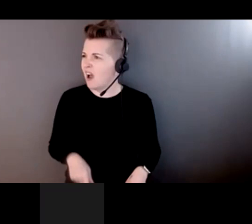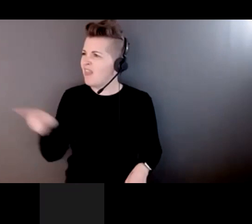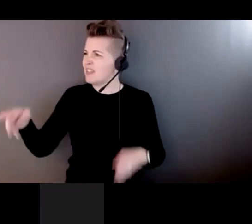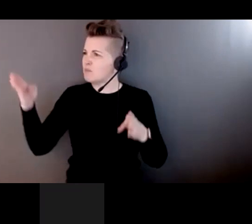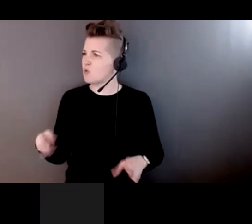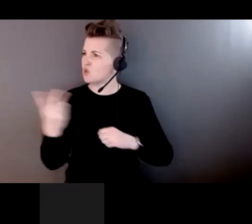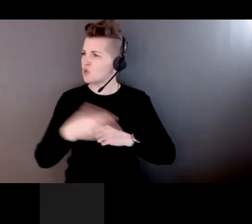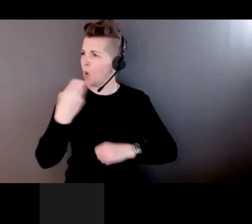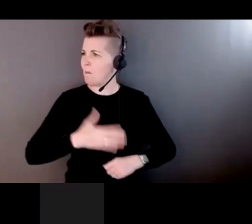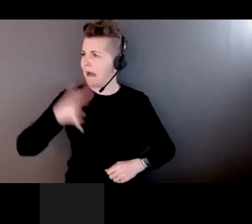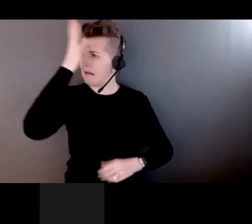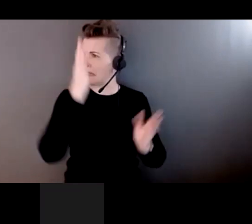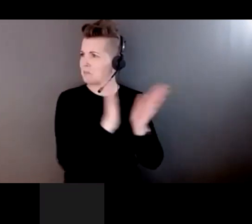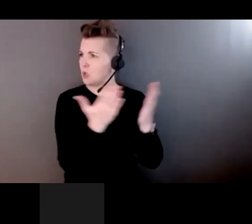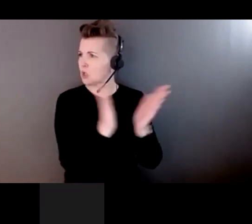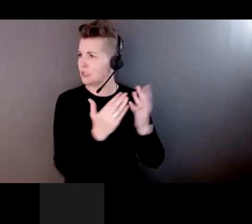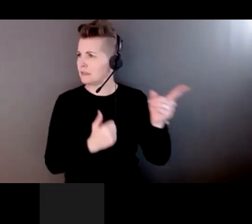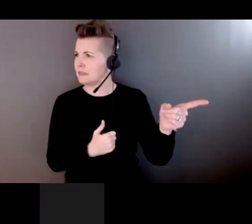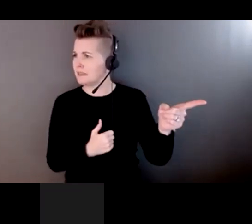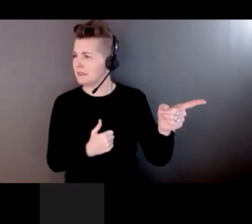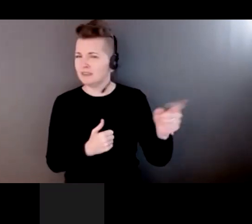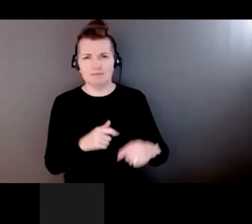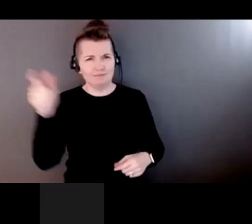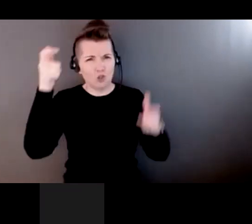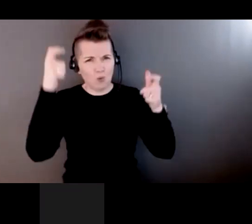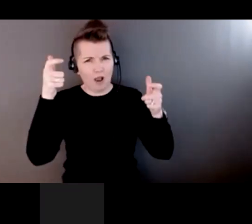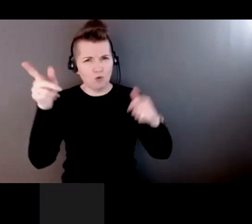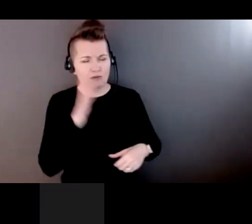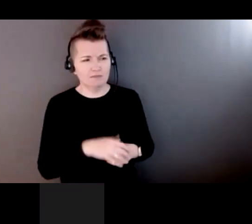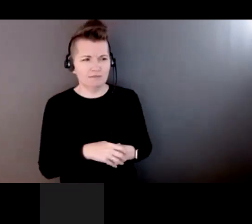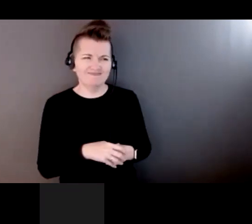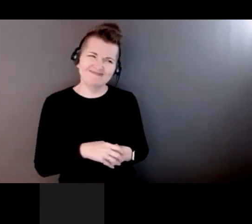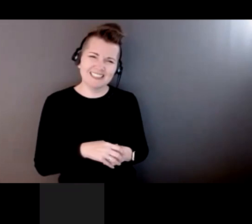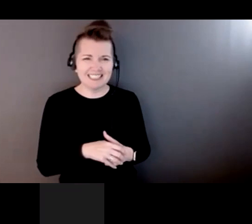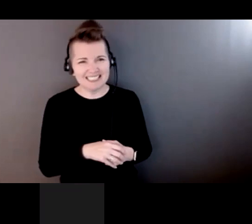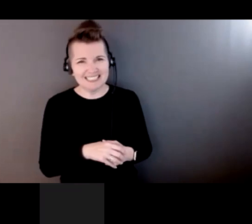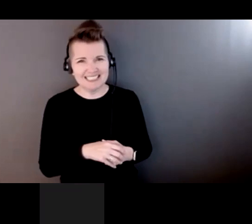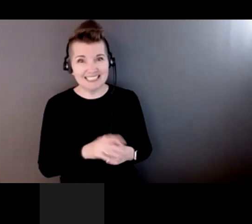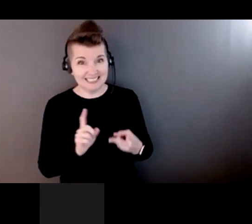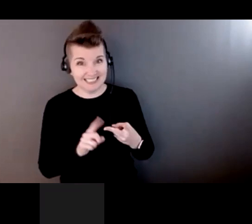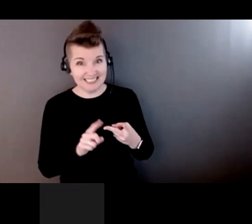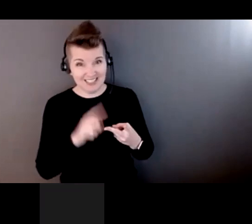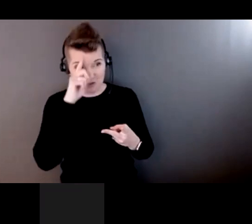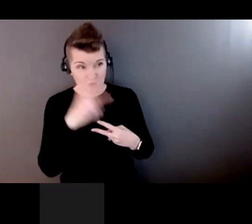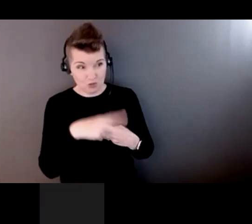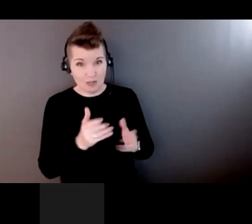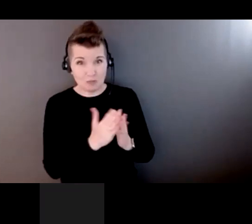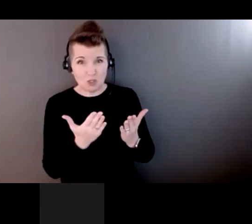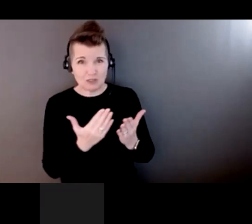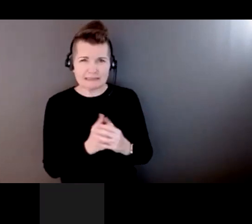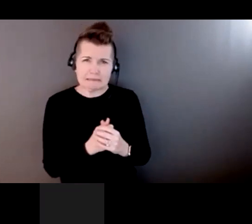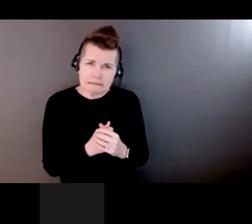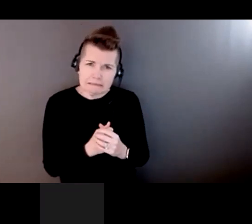ago. Probably the Crown's going to be scratching their head. They're not going to proceed by indictment for a stolen book. And so is